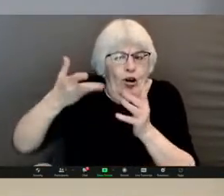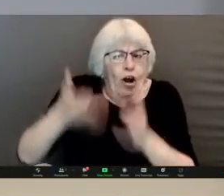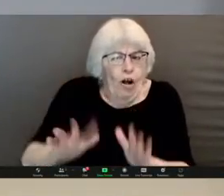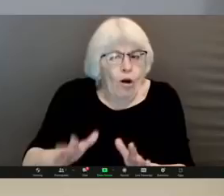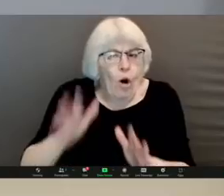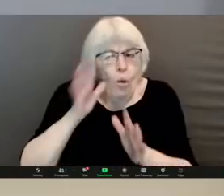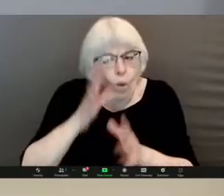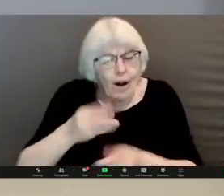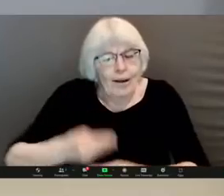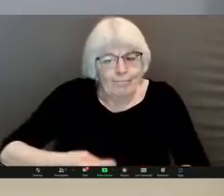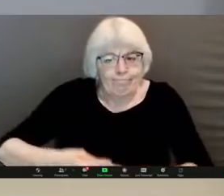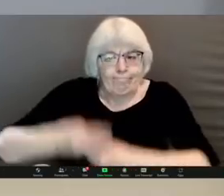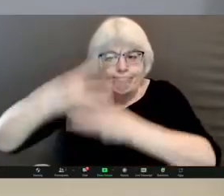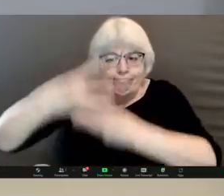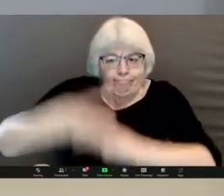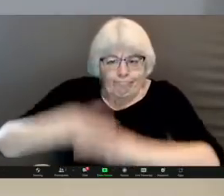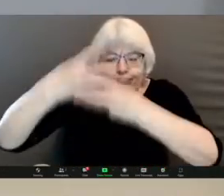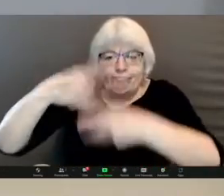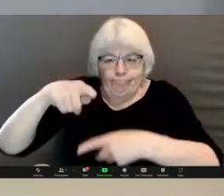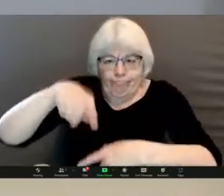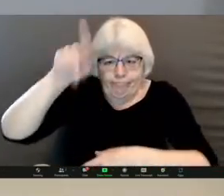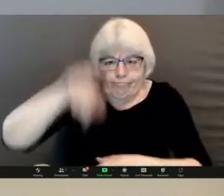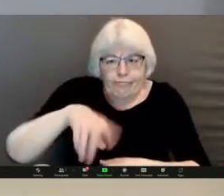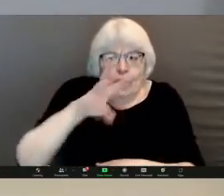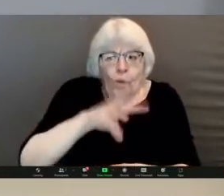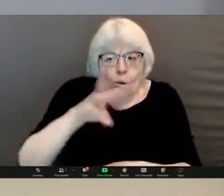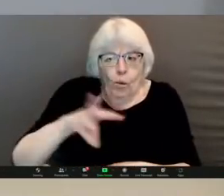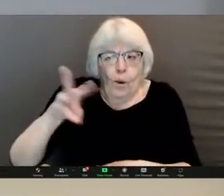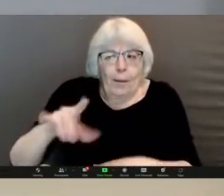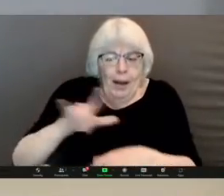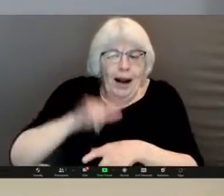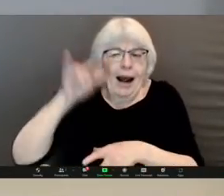reported 235 cases since the pandemic began.